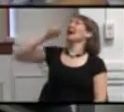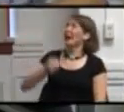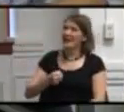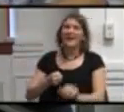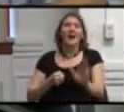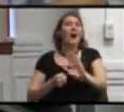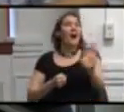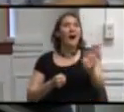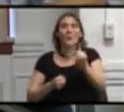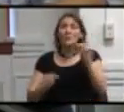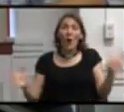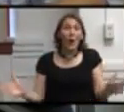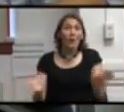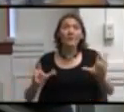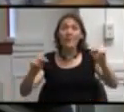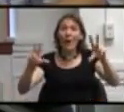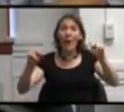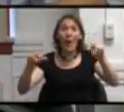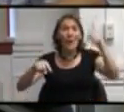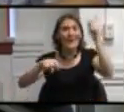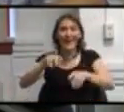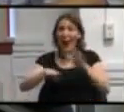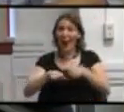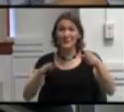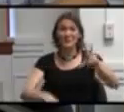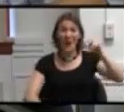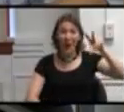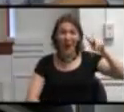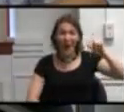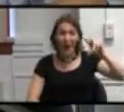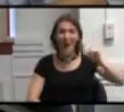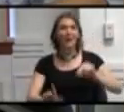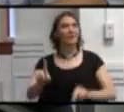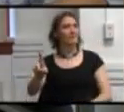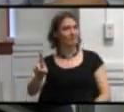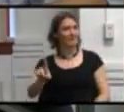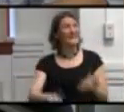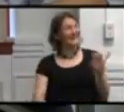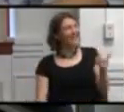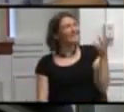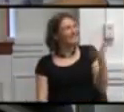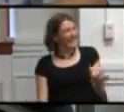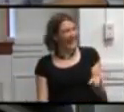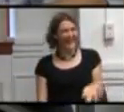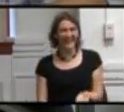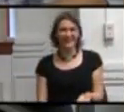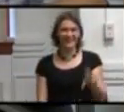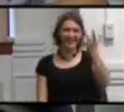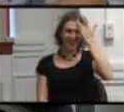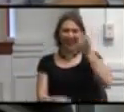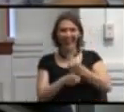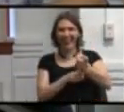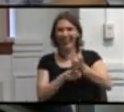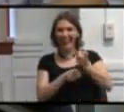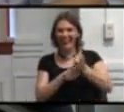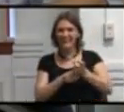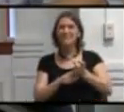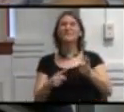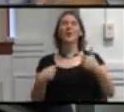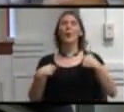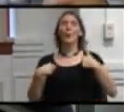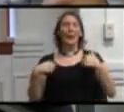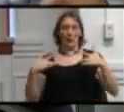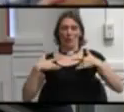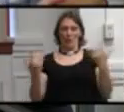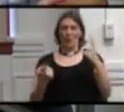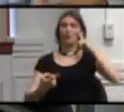we do not promote open containers. Exactly. David, you're not helping the cause. So yeah, you know, we